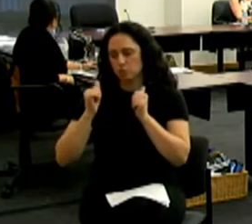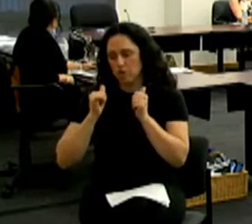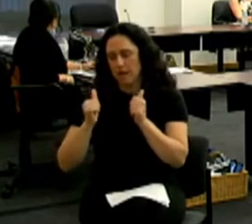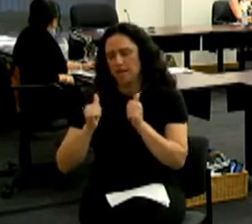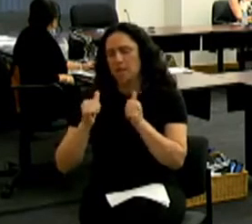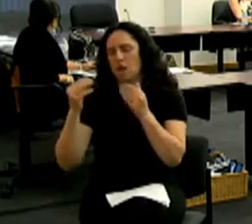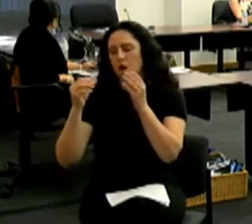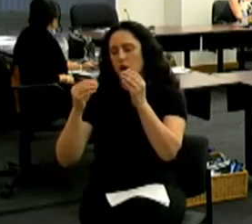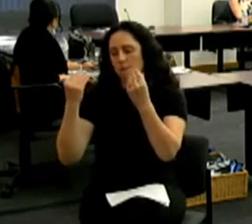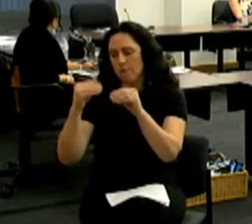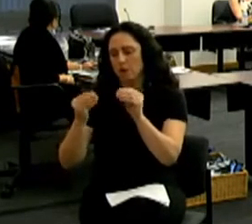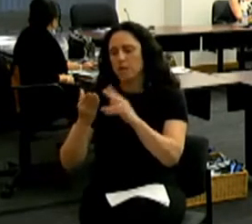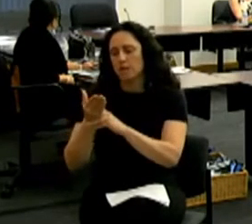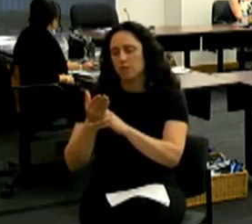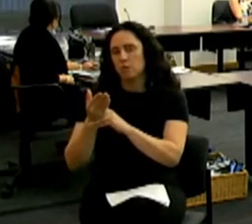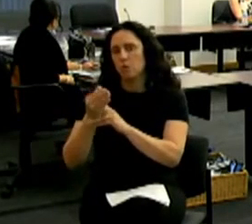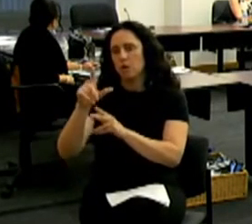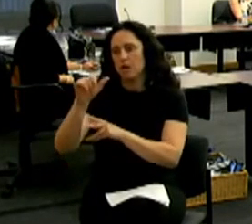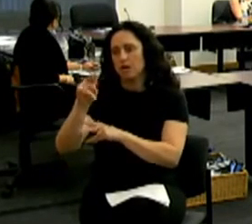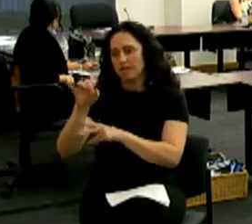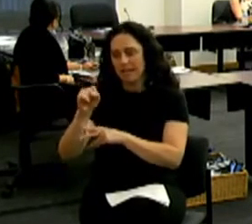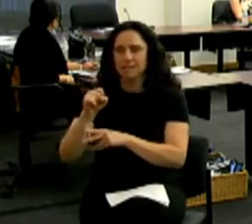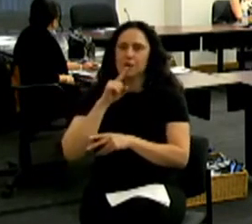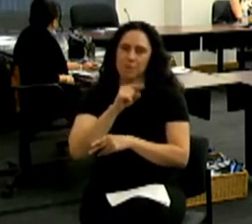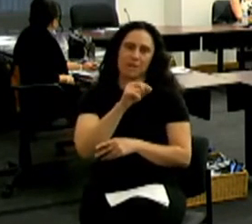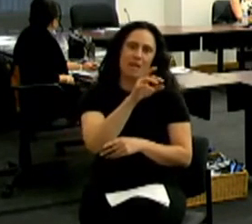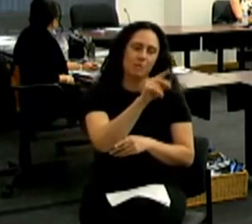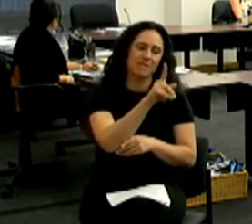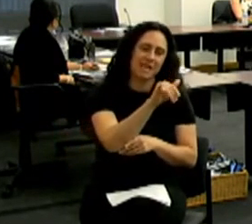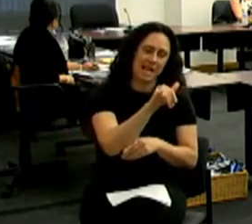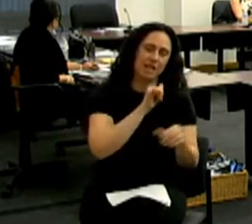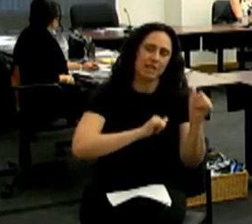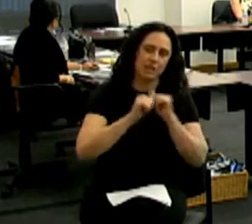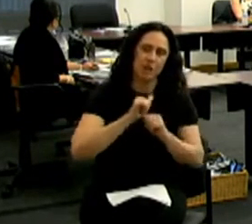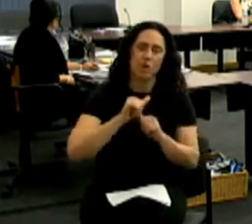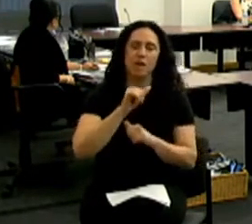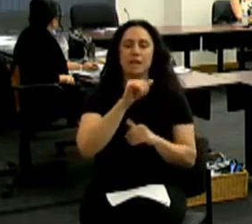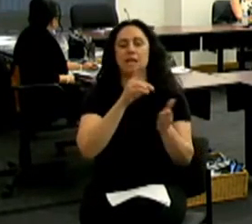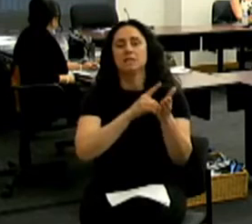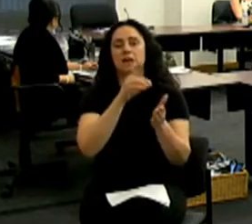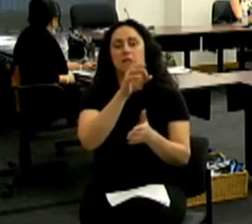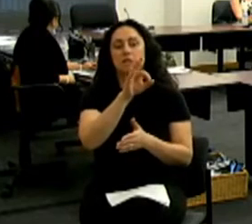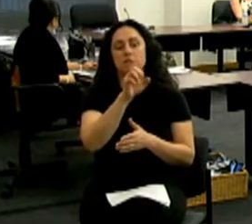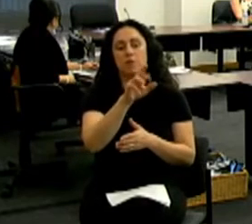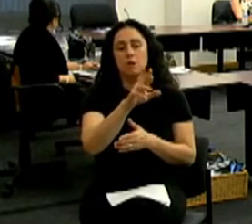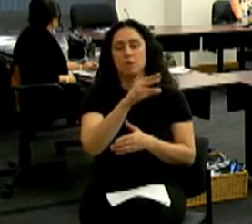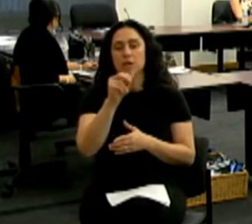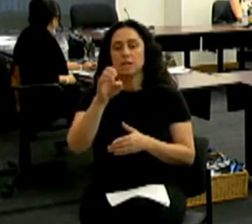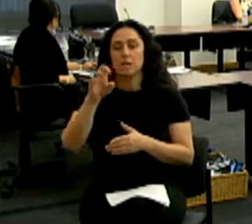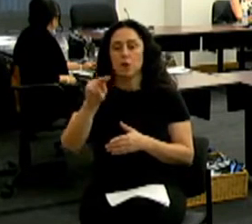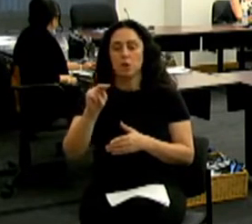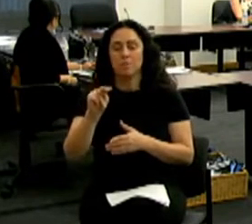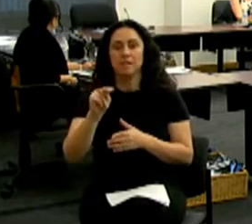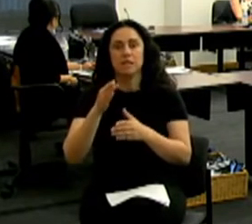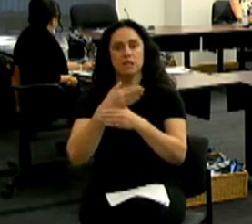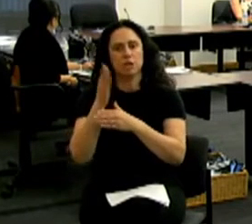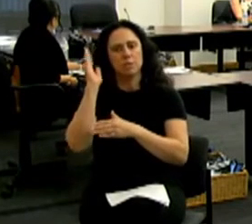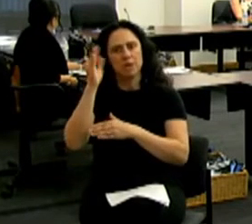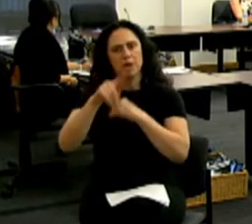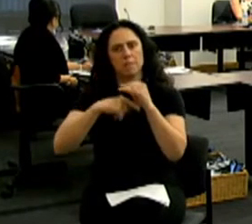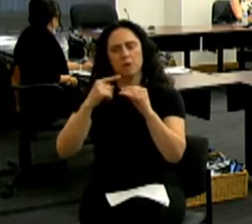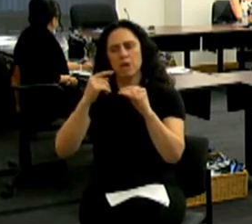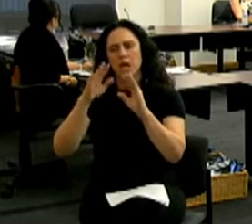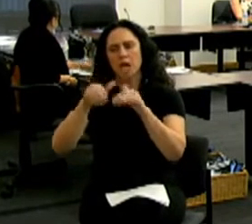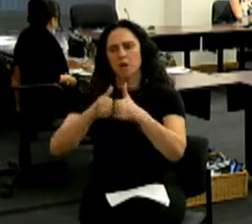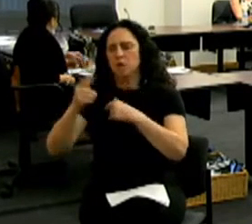Lens. I have to say I was the intro, it was the Kelly show. And Doctors Farmer and Irvin shared a standing room only presentation on how diversity, equity,